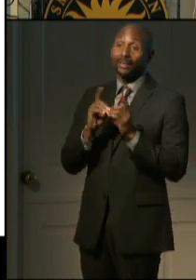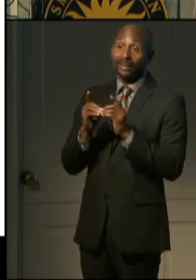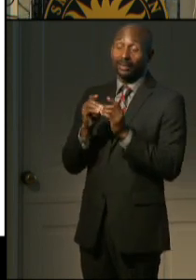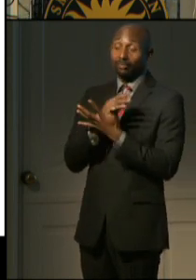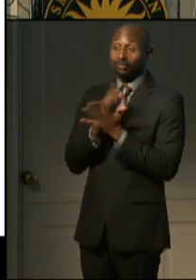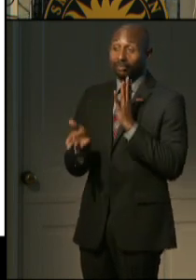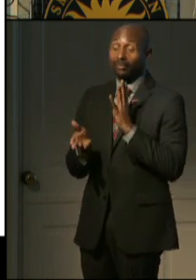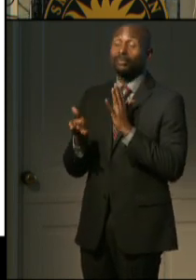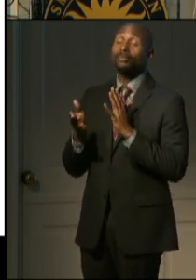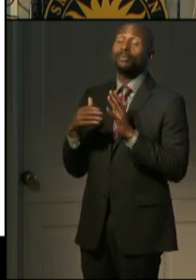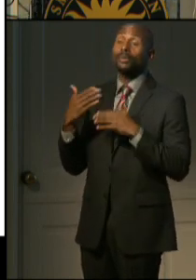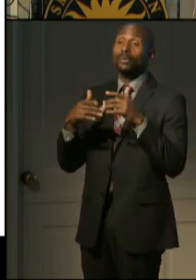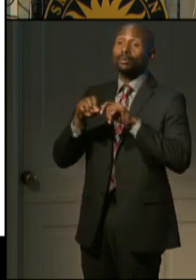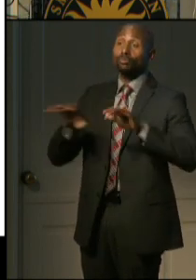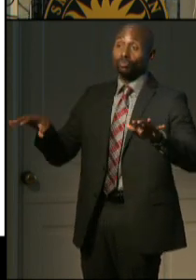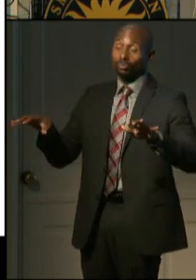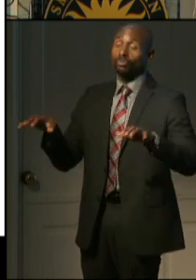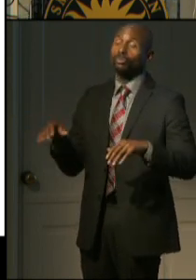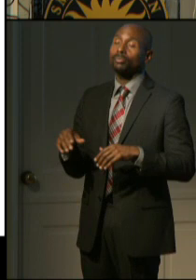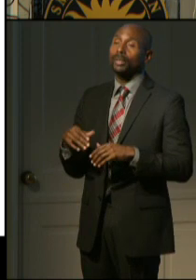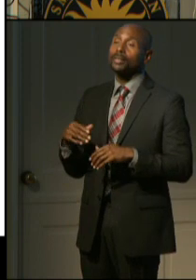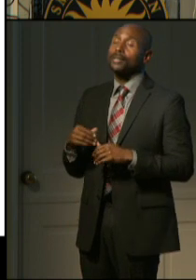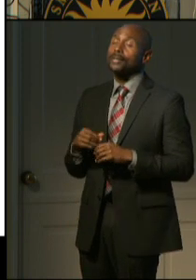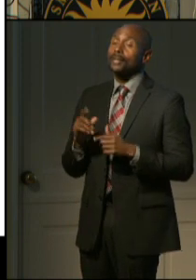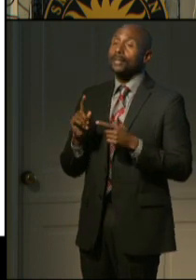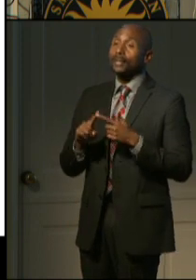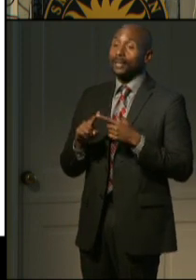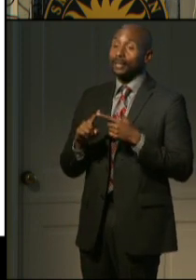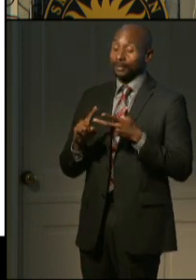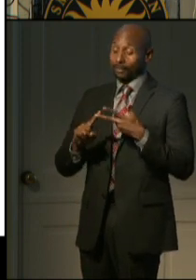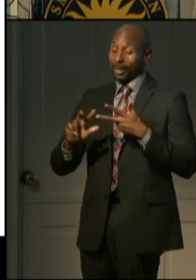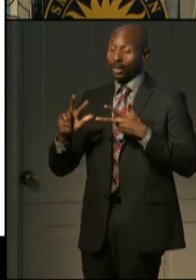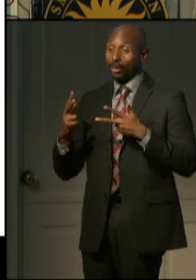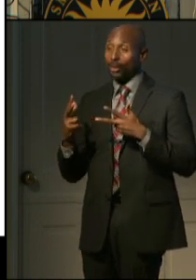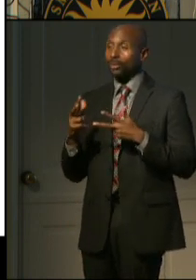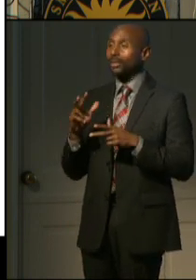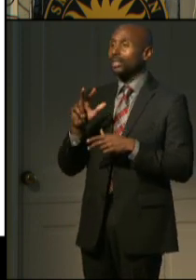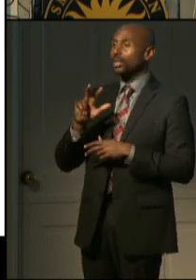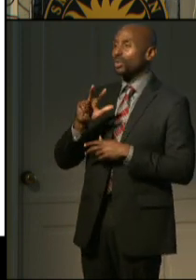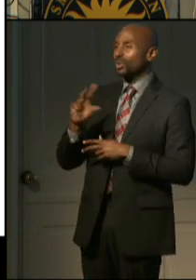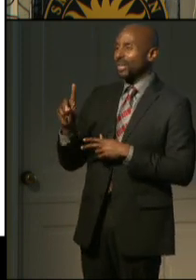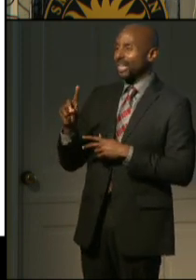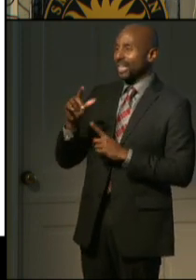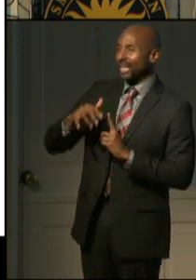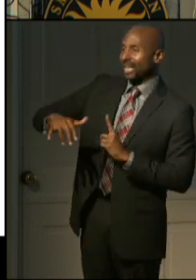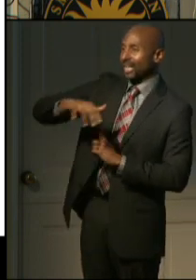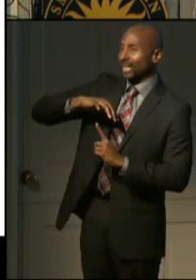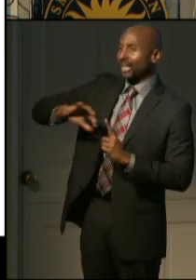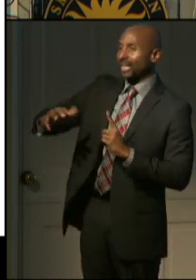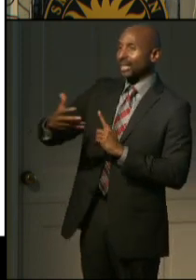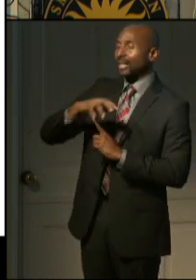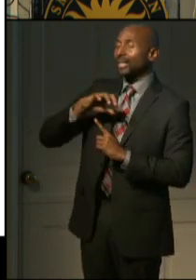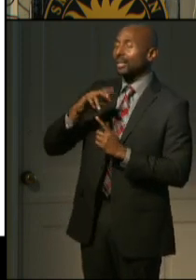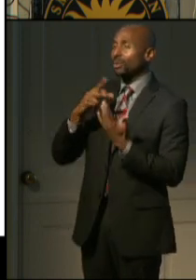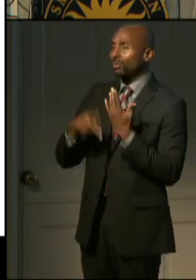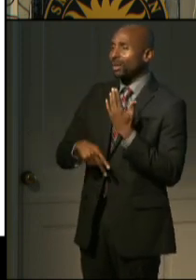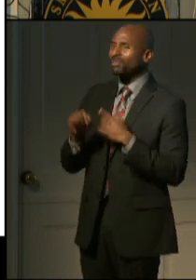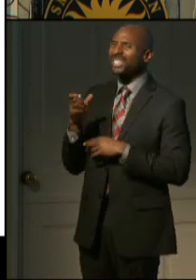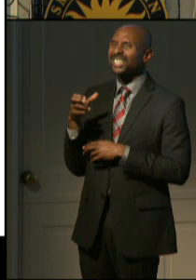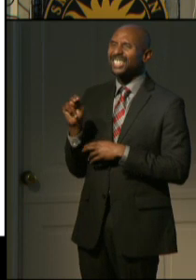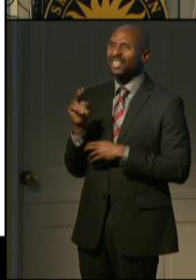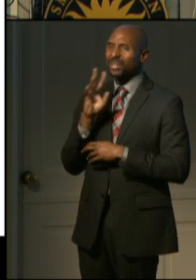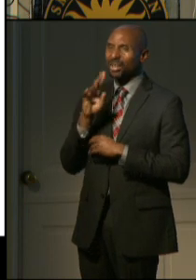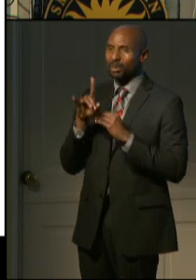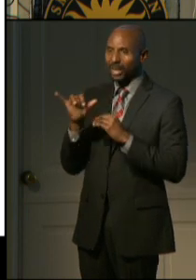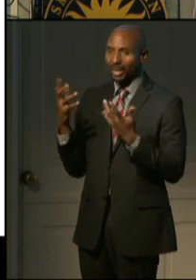and processes to do that. And finally, our 3D program, which Deron has talked about already, but which is undergoing the development